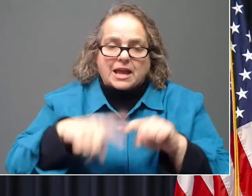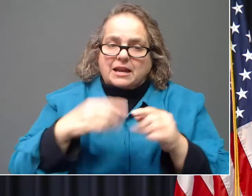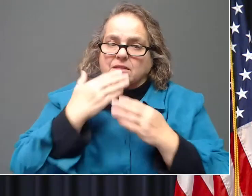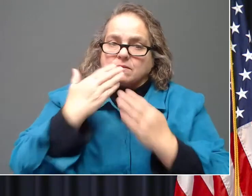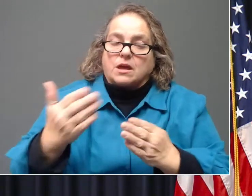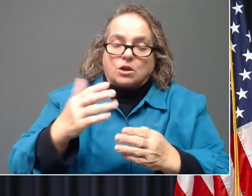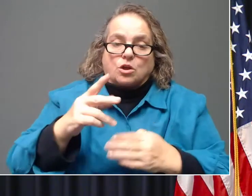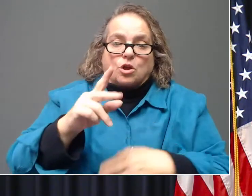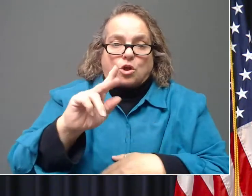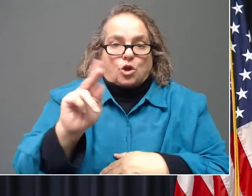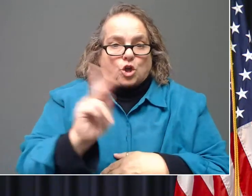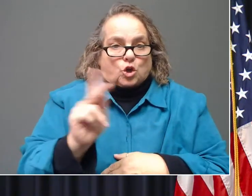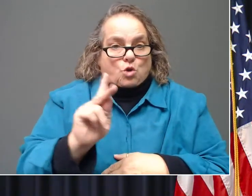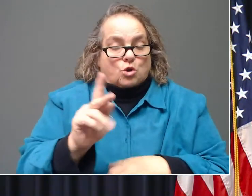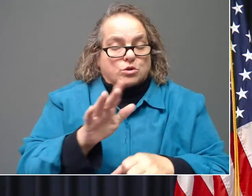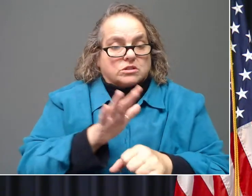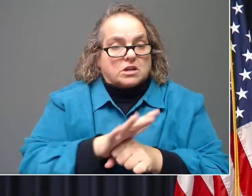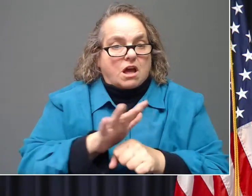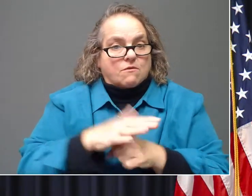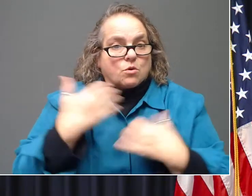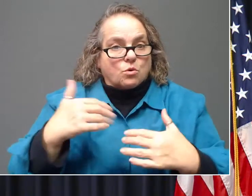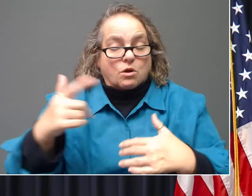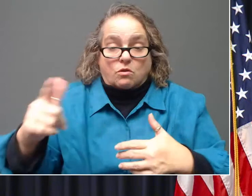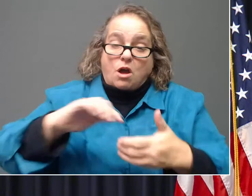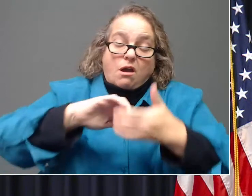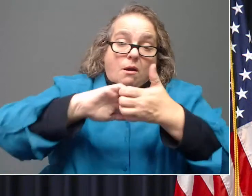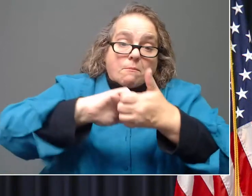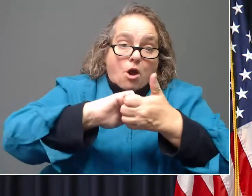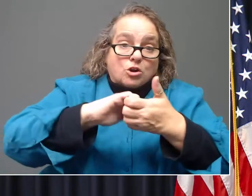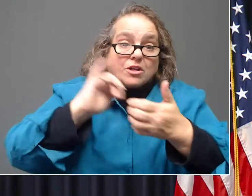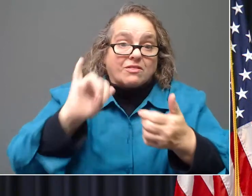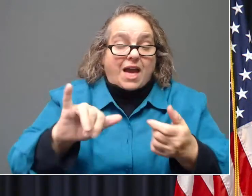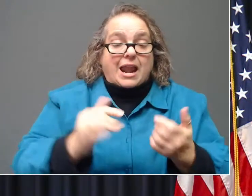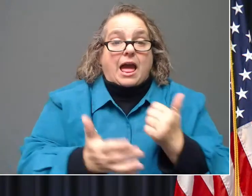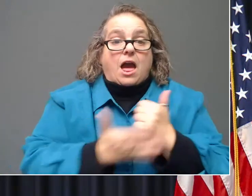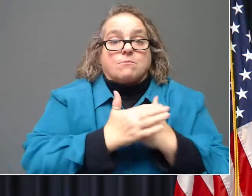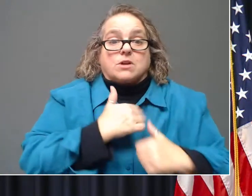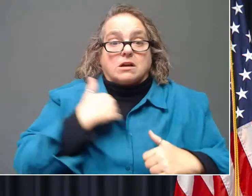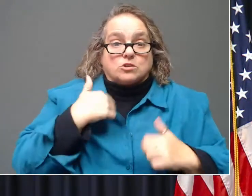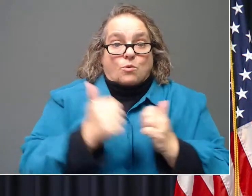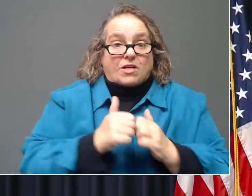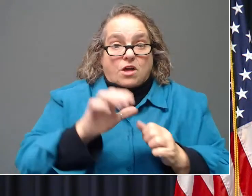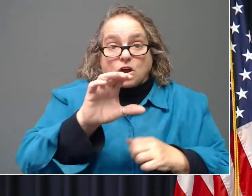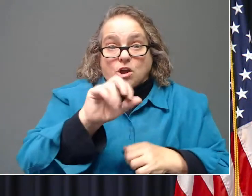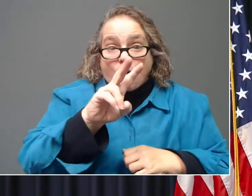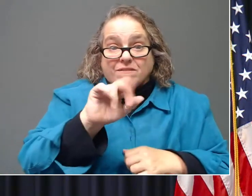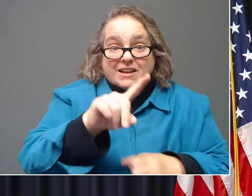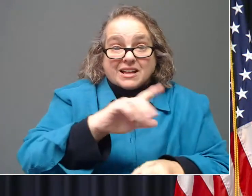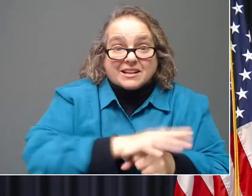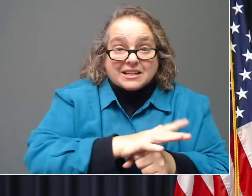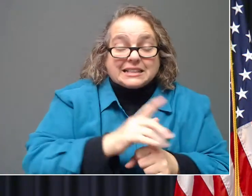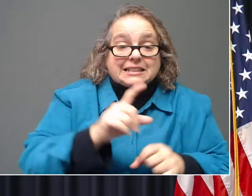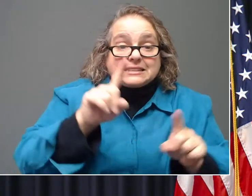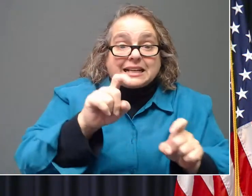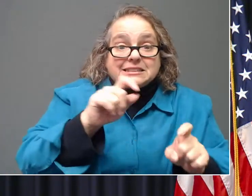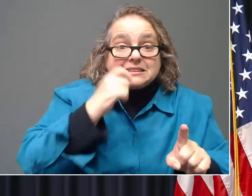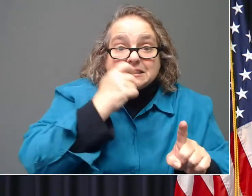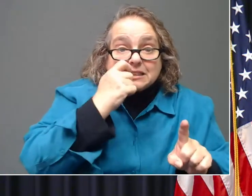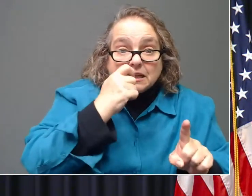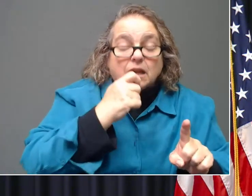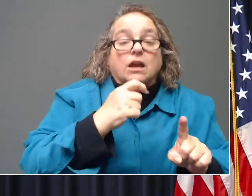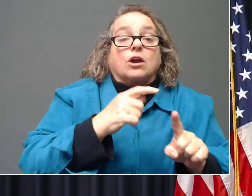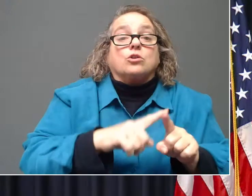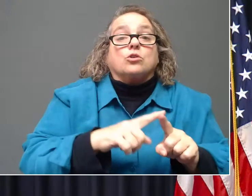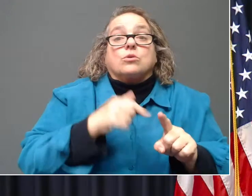that transformed our COVID testing from not being able to help enough people to now being the